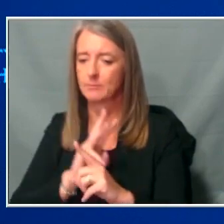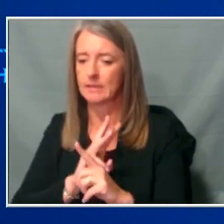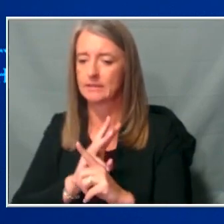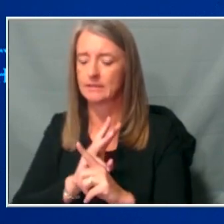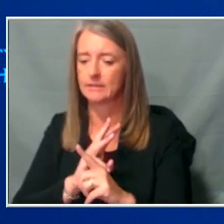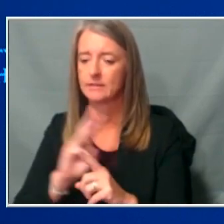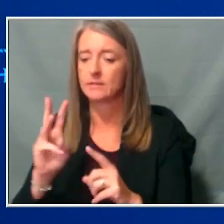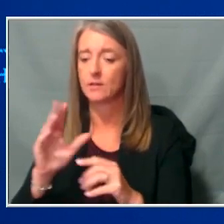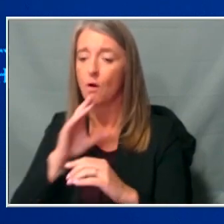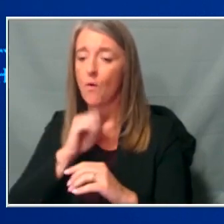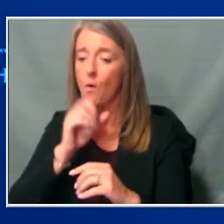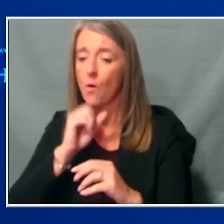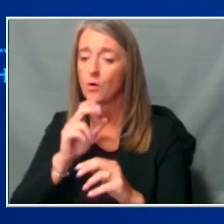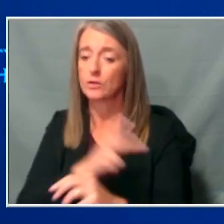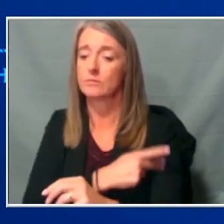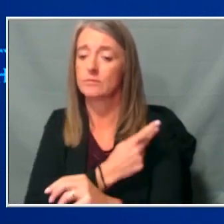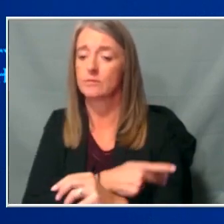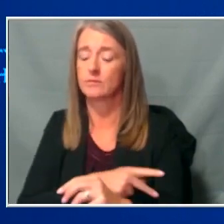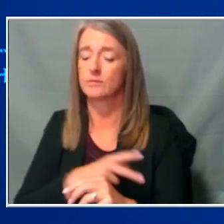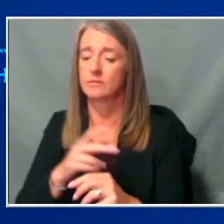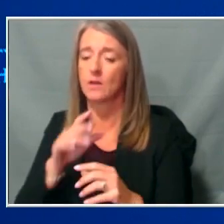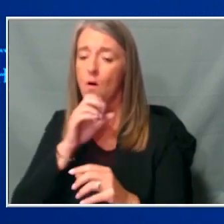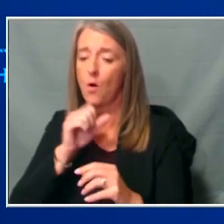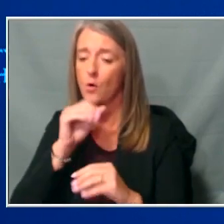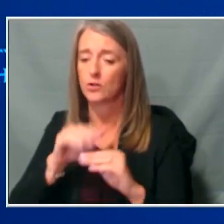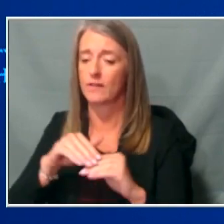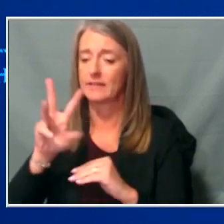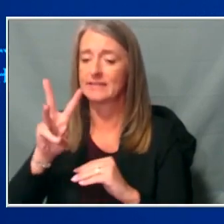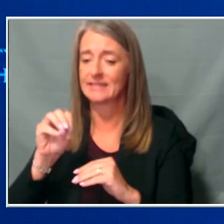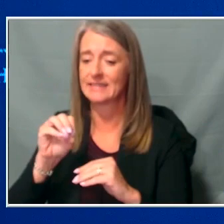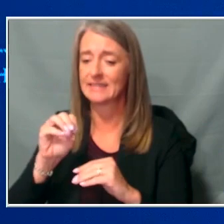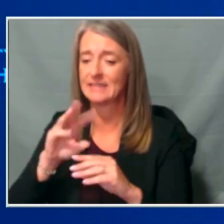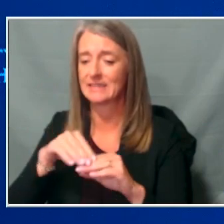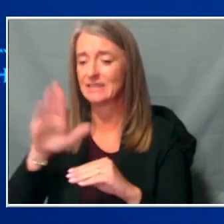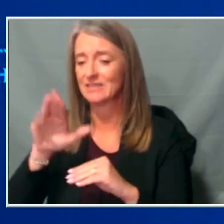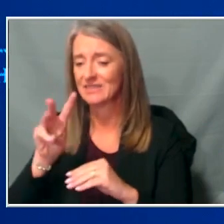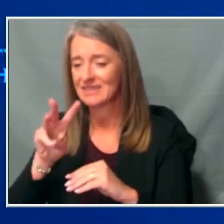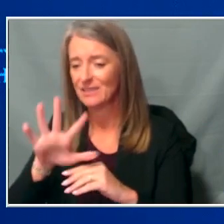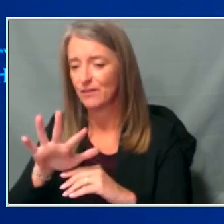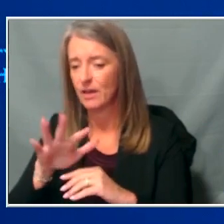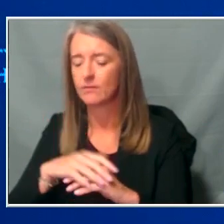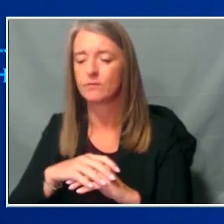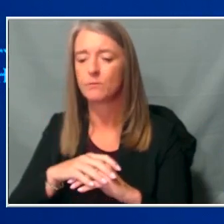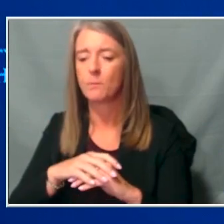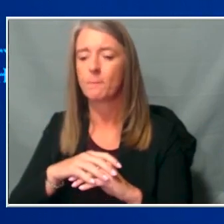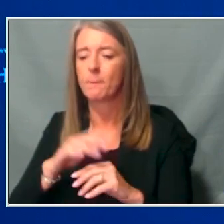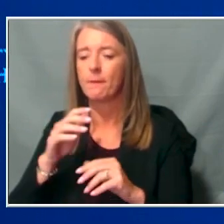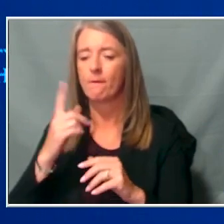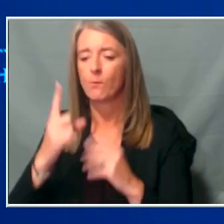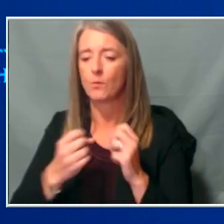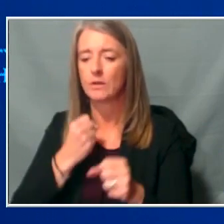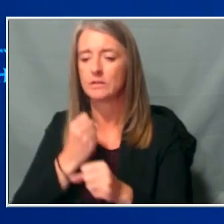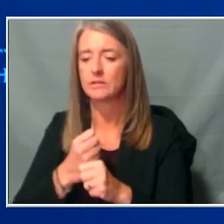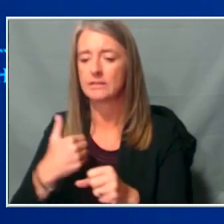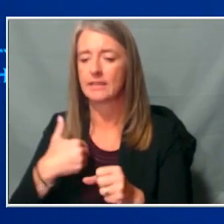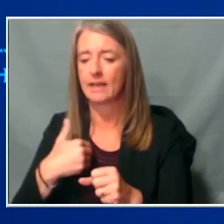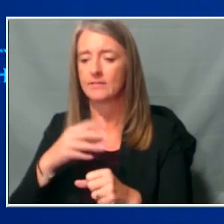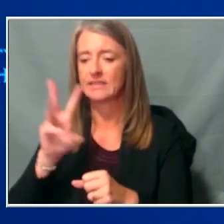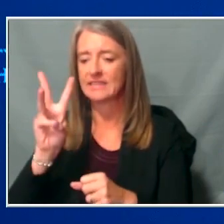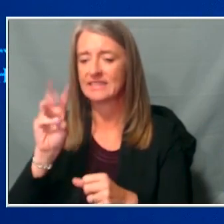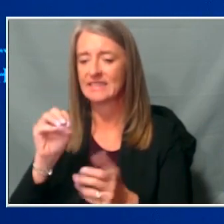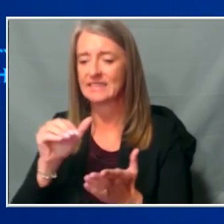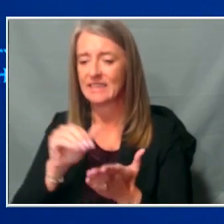patients, those older than 60 or 65. So in any 1 year, you can have 60,000